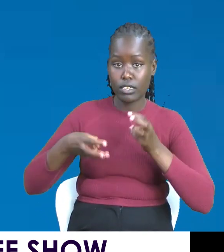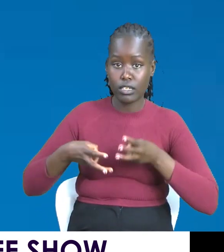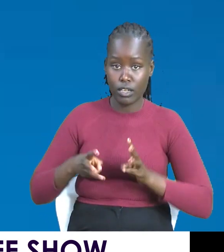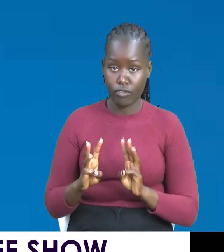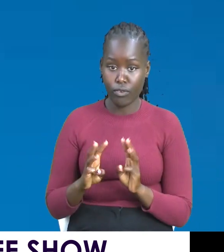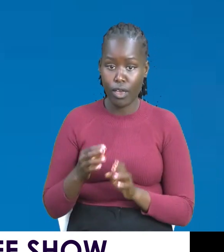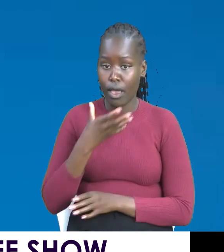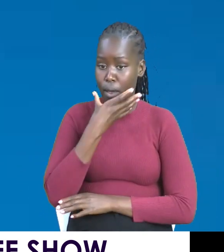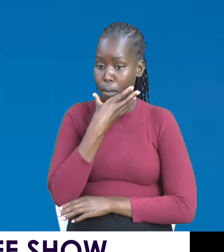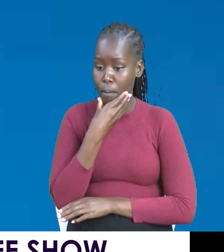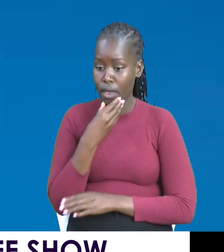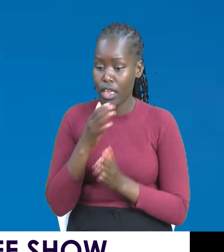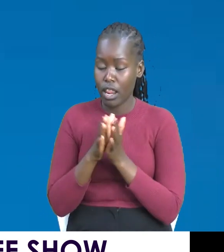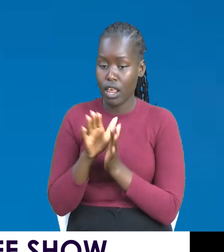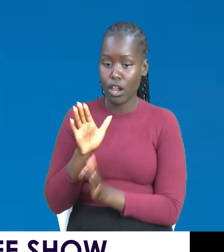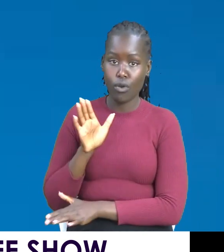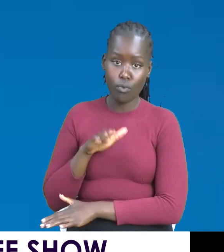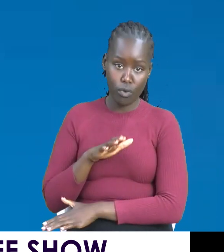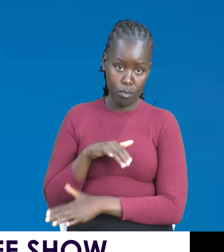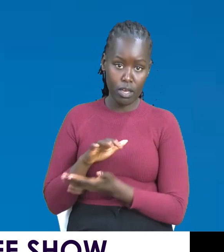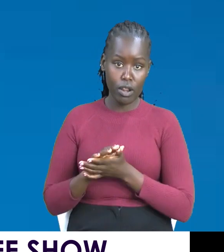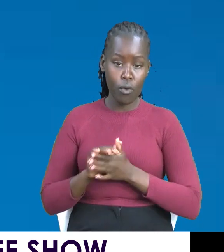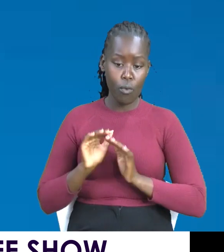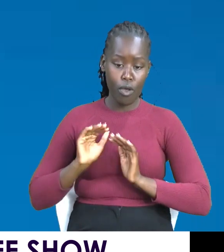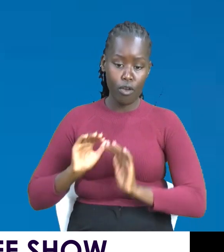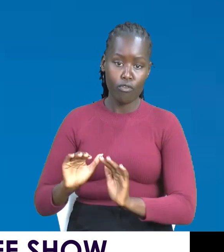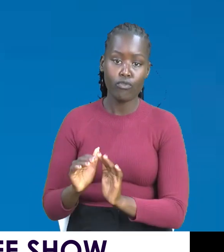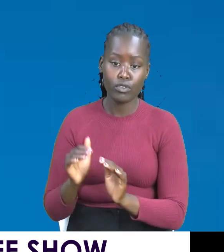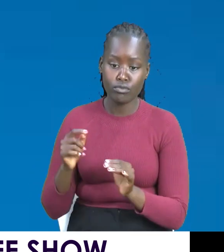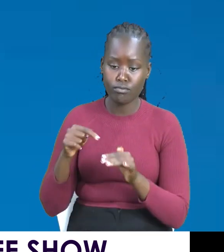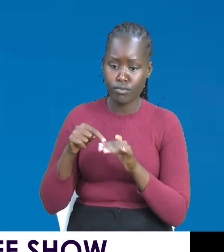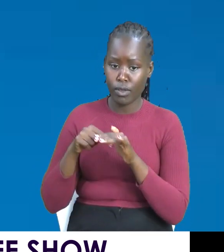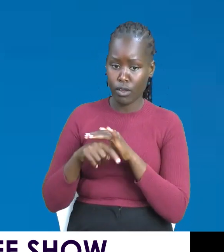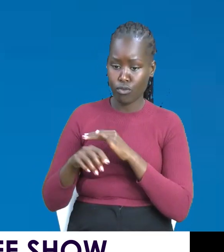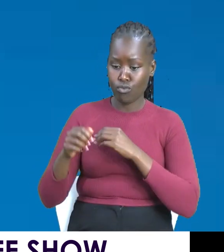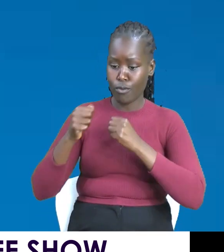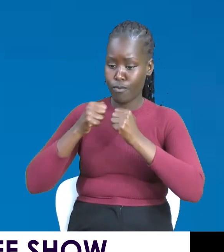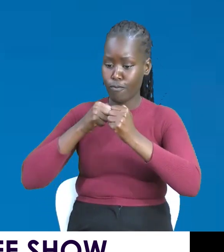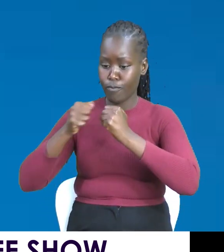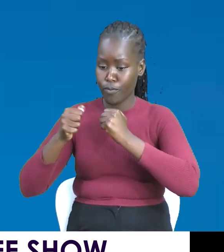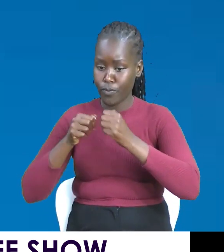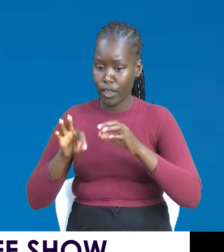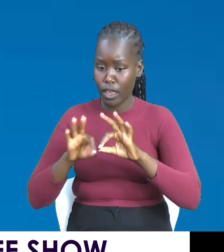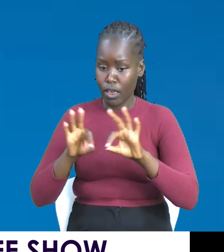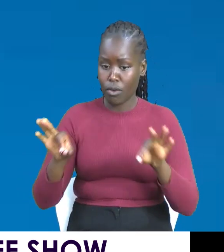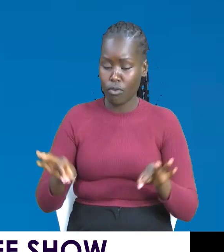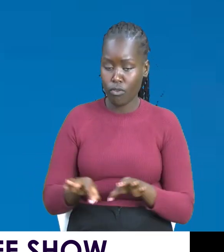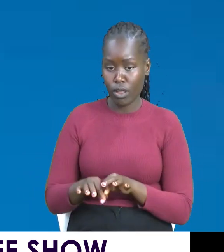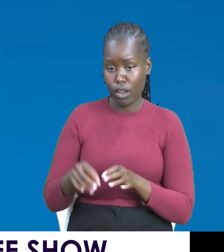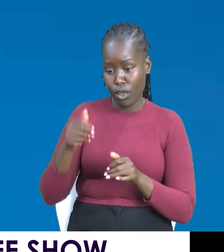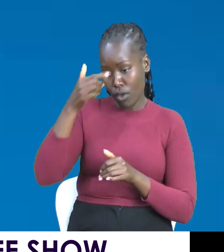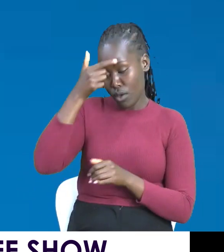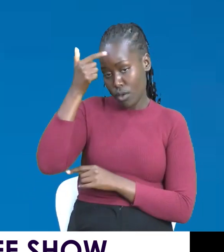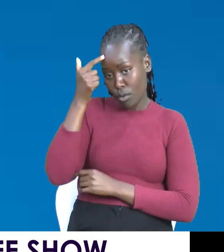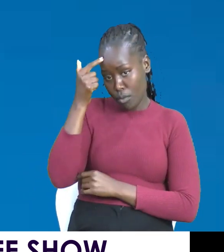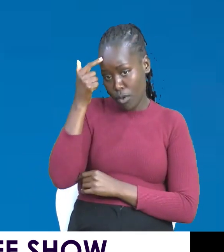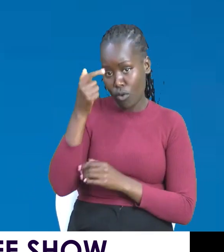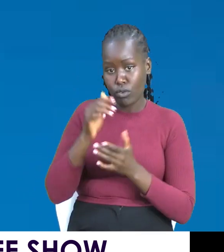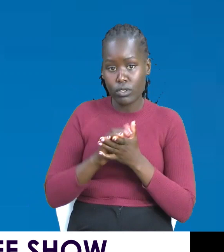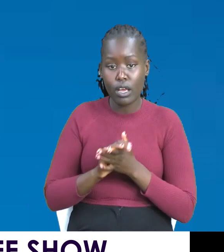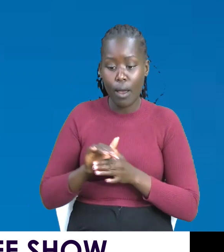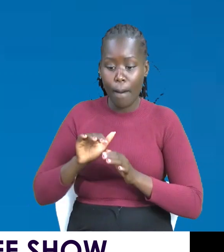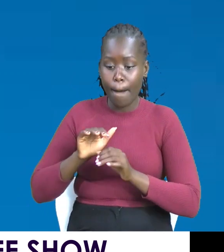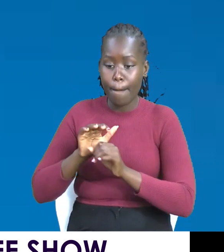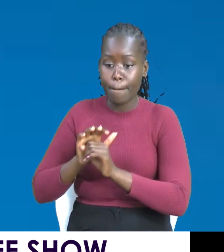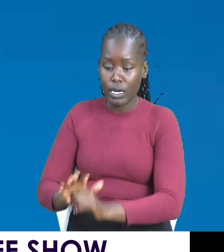As men and women, we are forced to go into the battlefield because pressure started from our